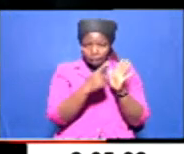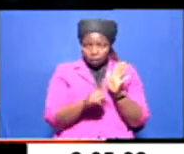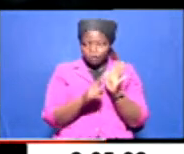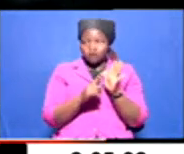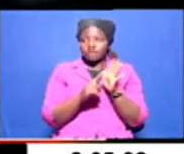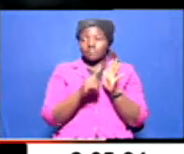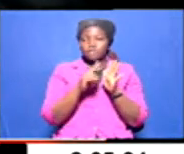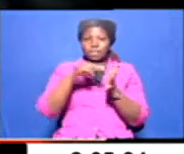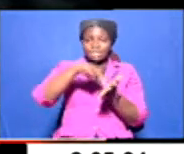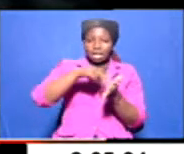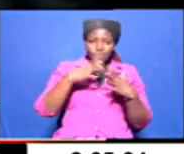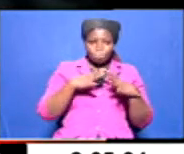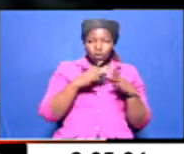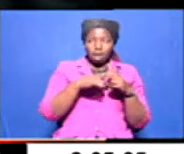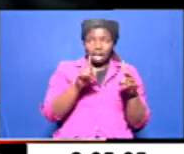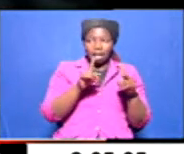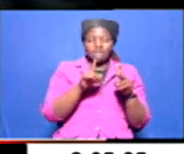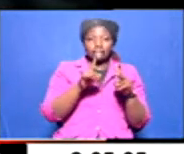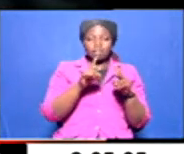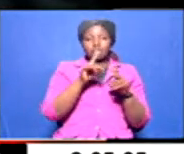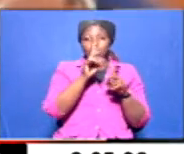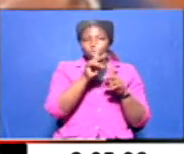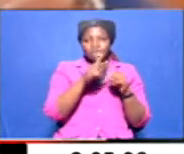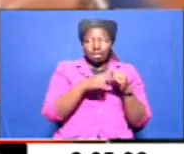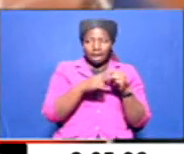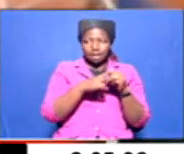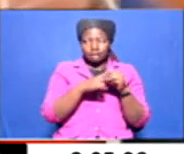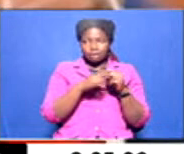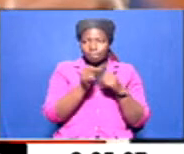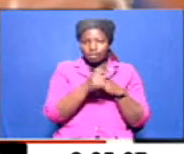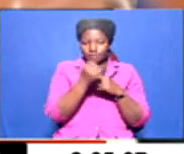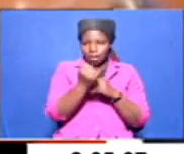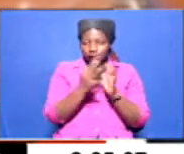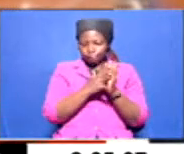29th to June 27th.